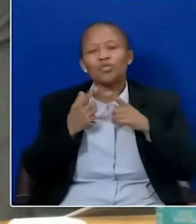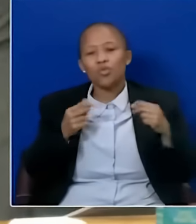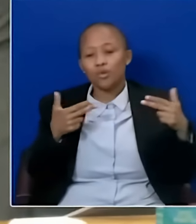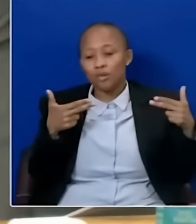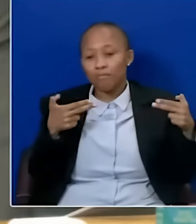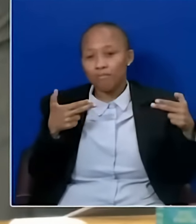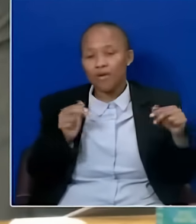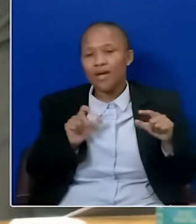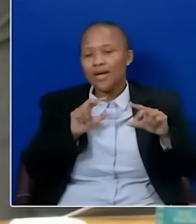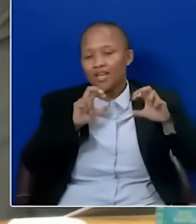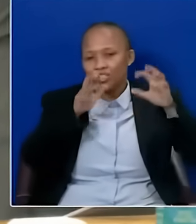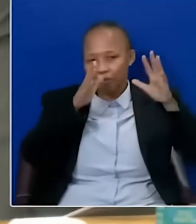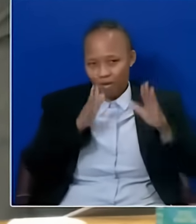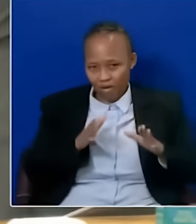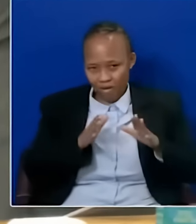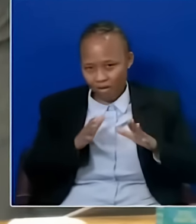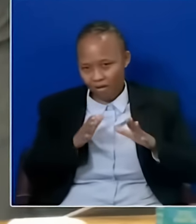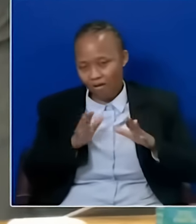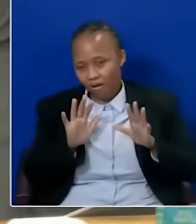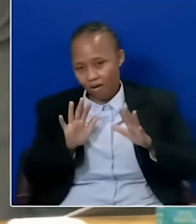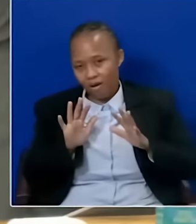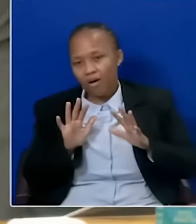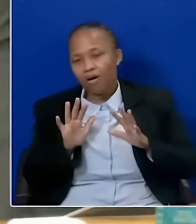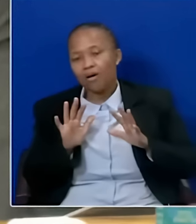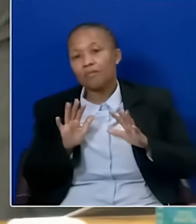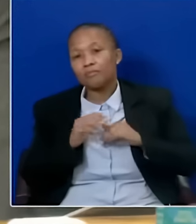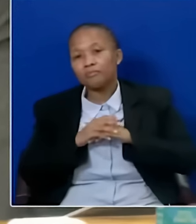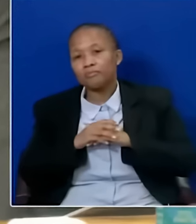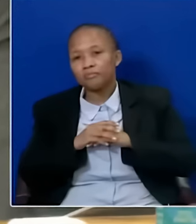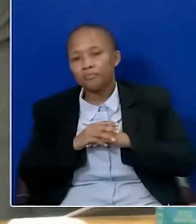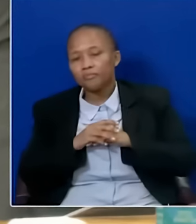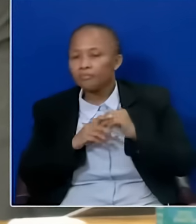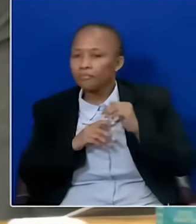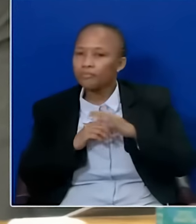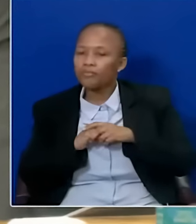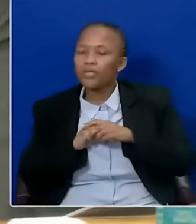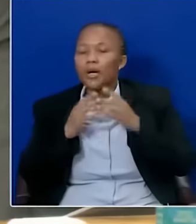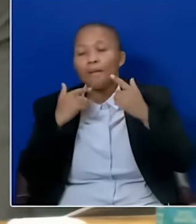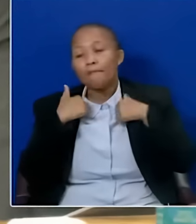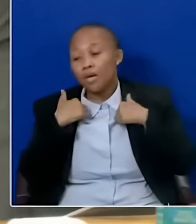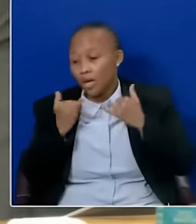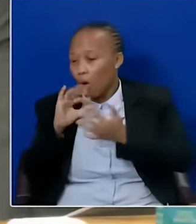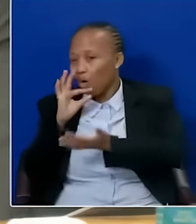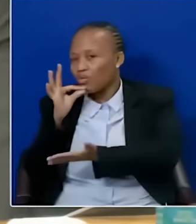now. And I just want to suggest to you that this ought to be